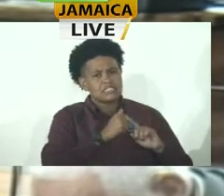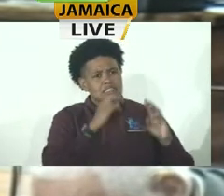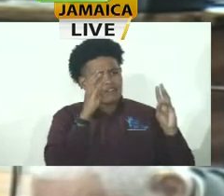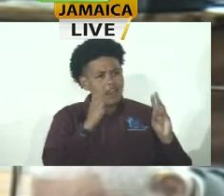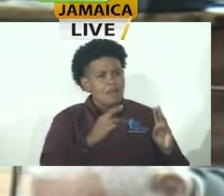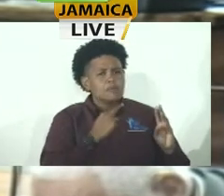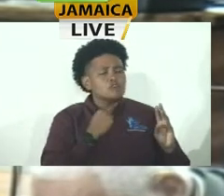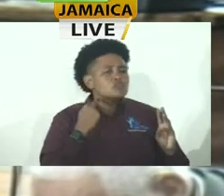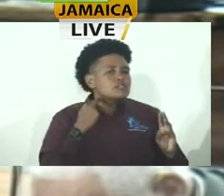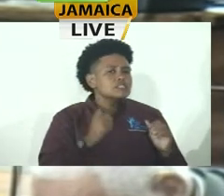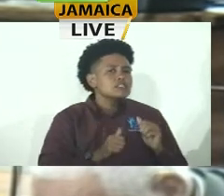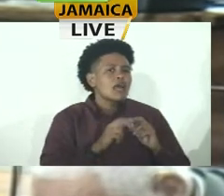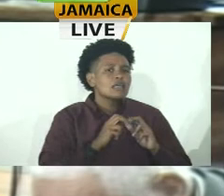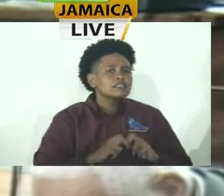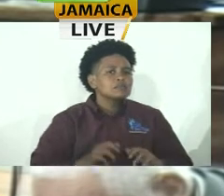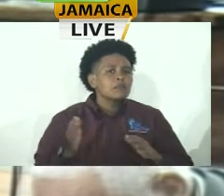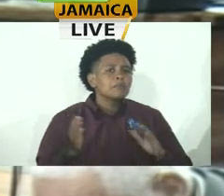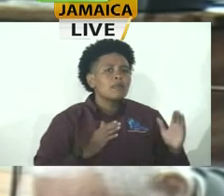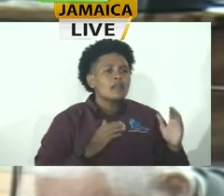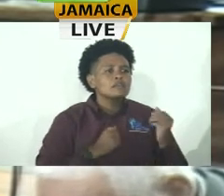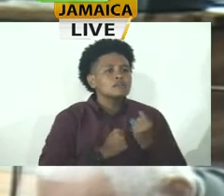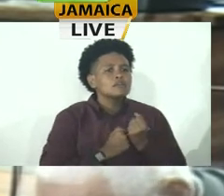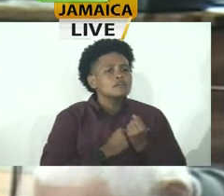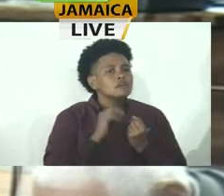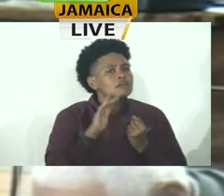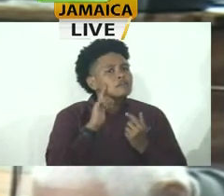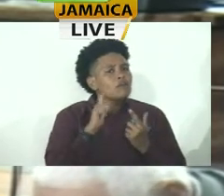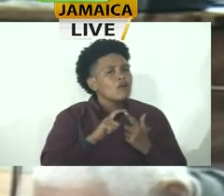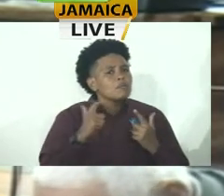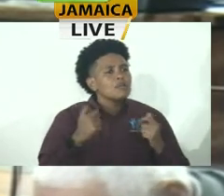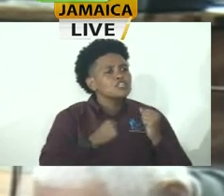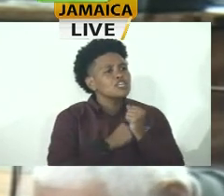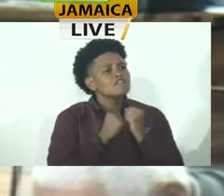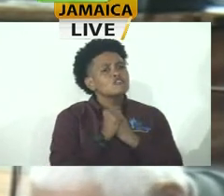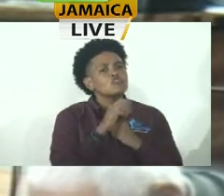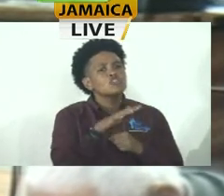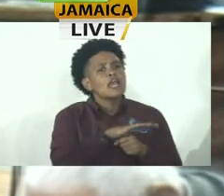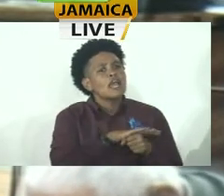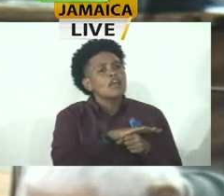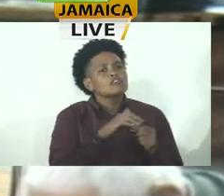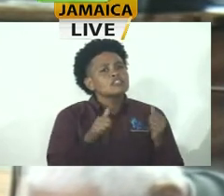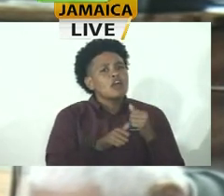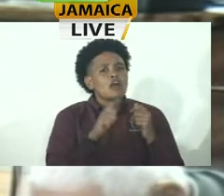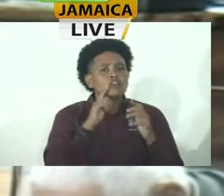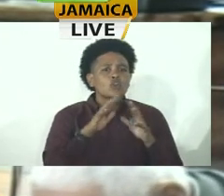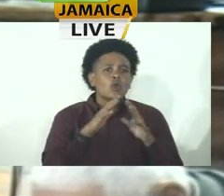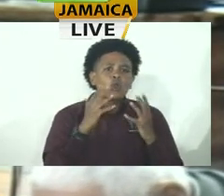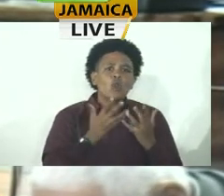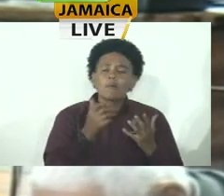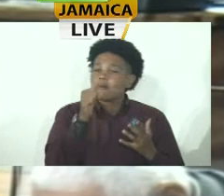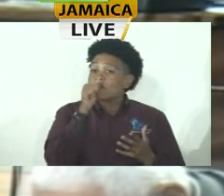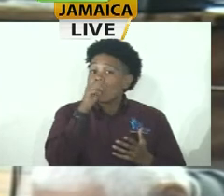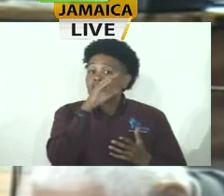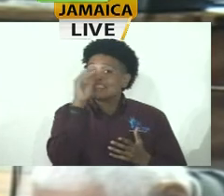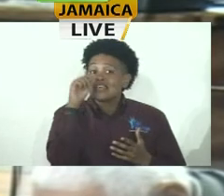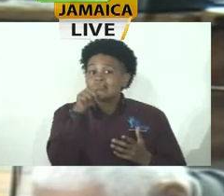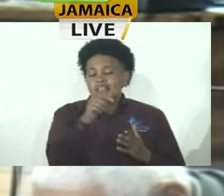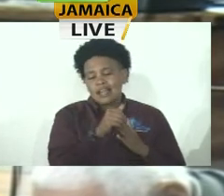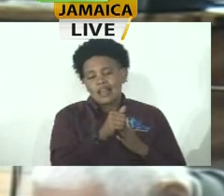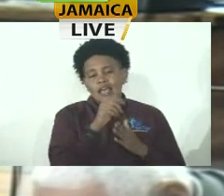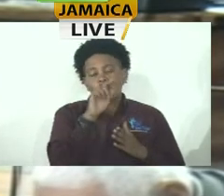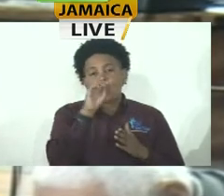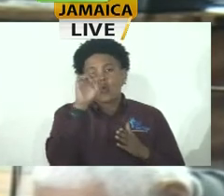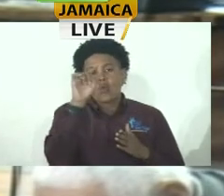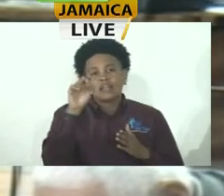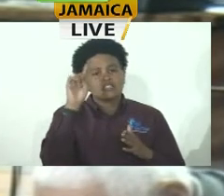risk assessment planning tool for major infrastructure areas under the global private sector led coalition for